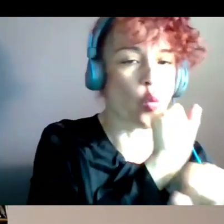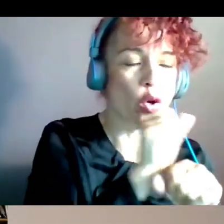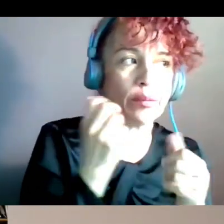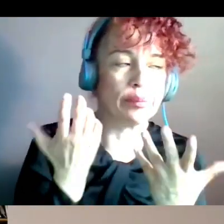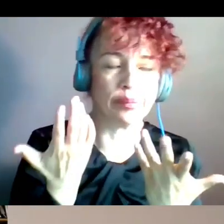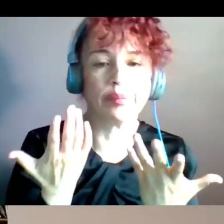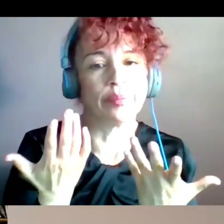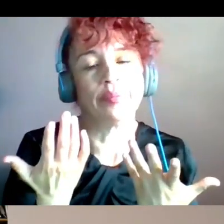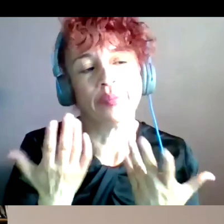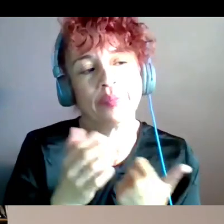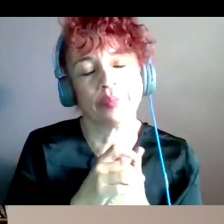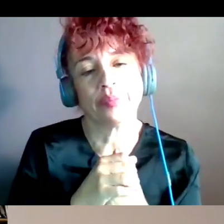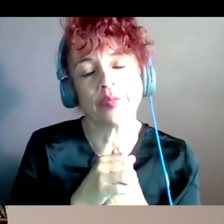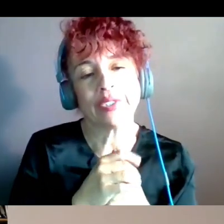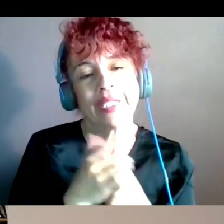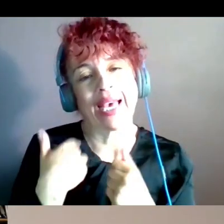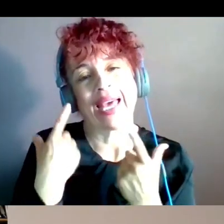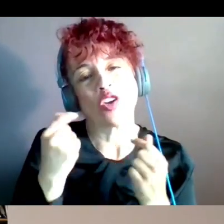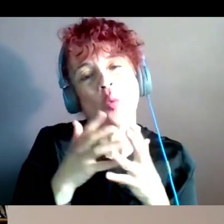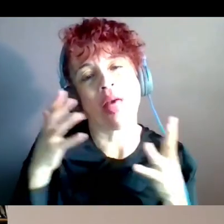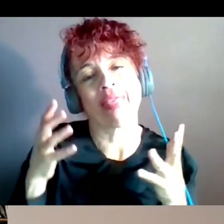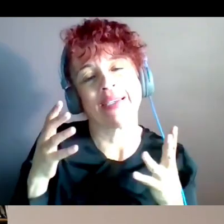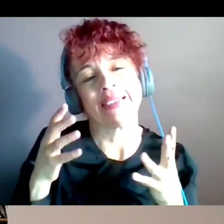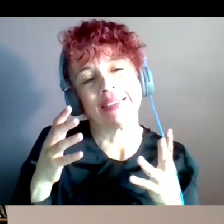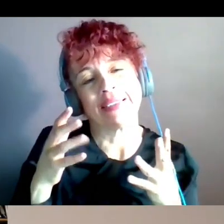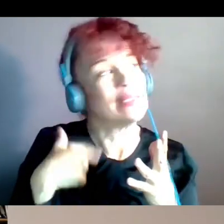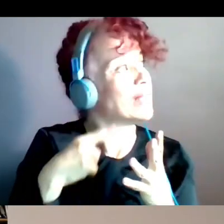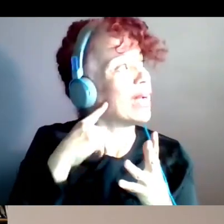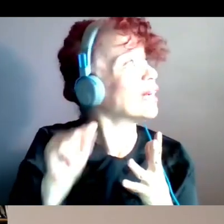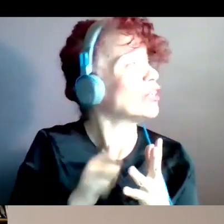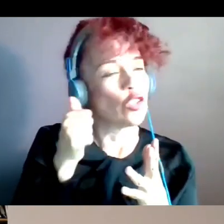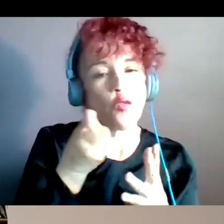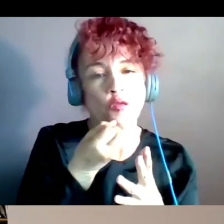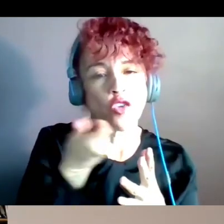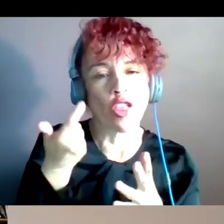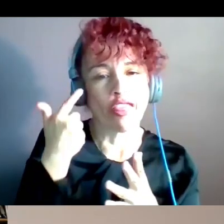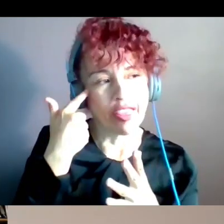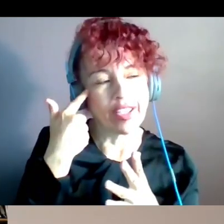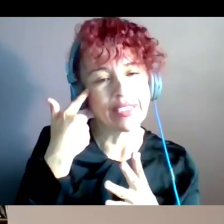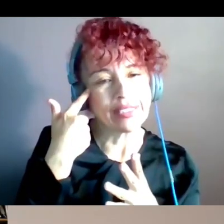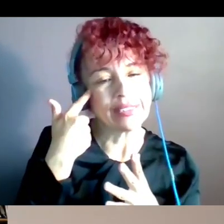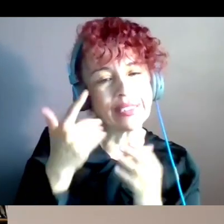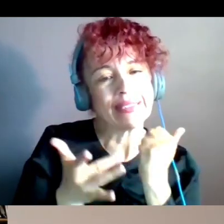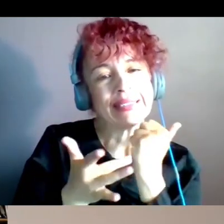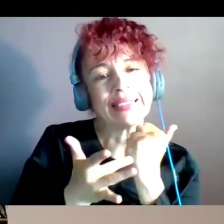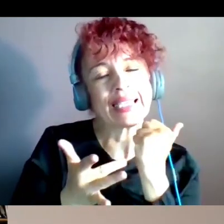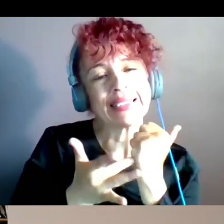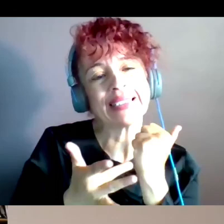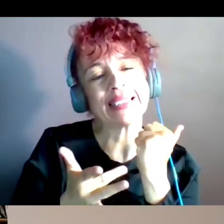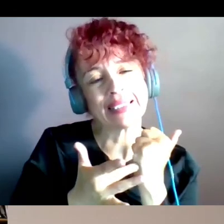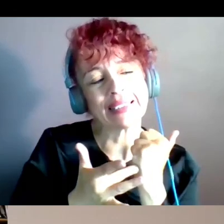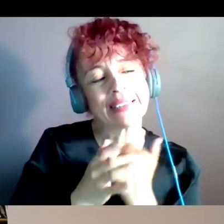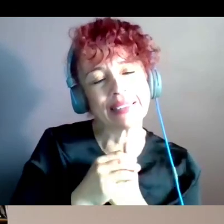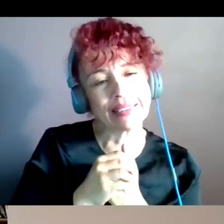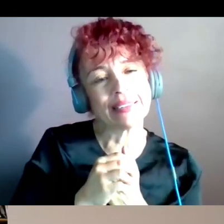So I did a lot less experimenting. I've learned a few things and some techniques since then, but